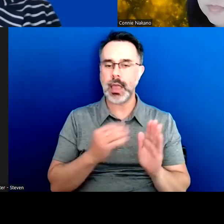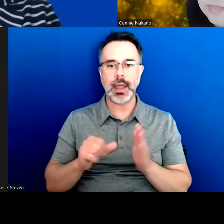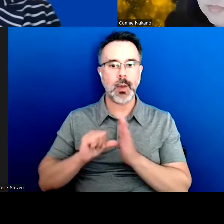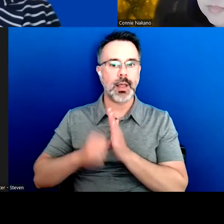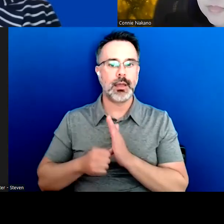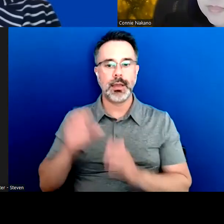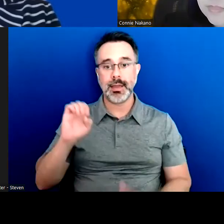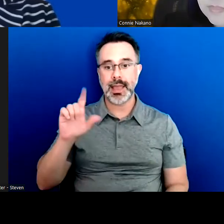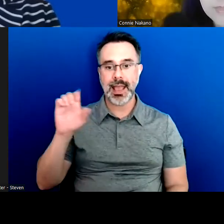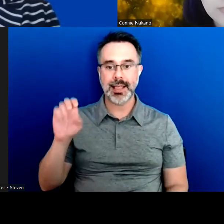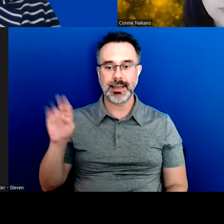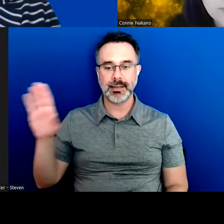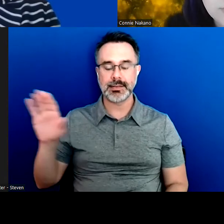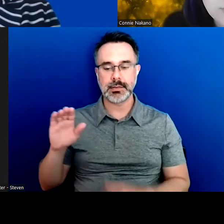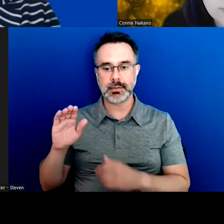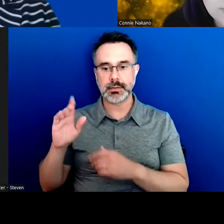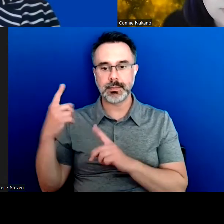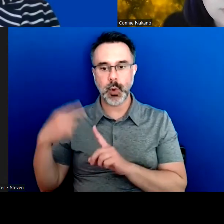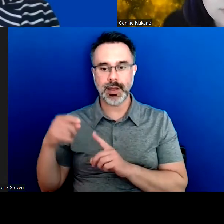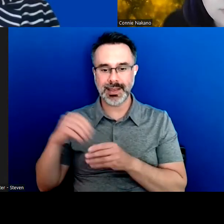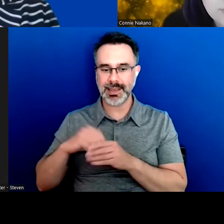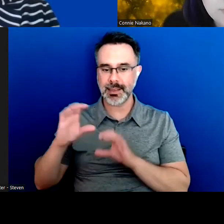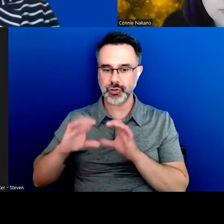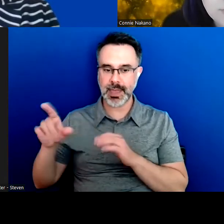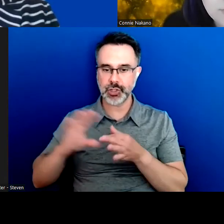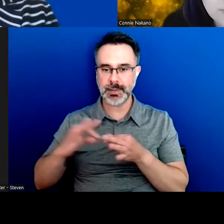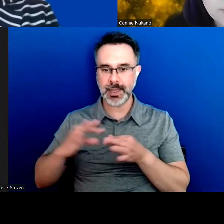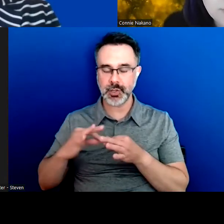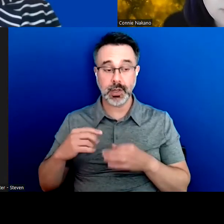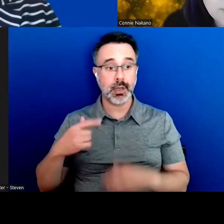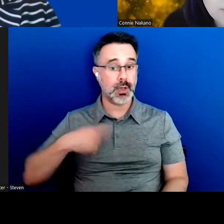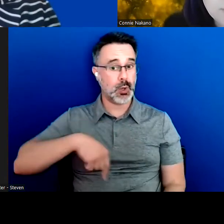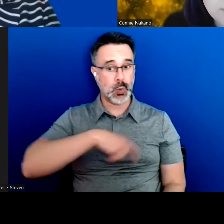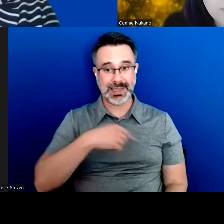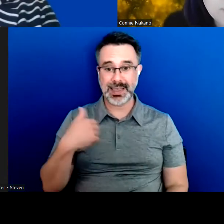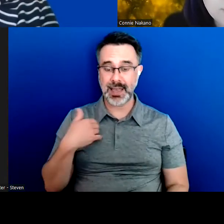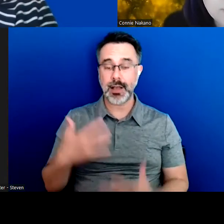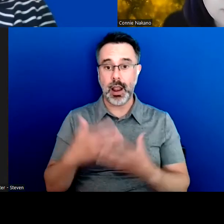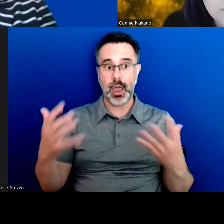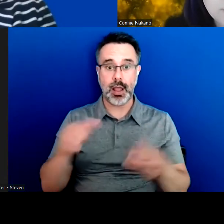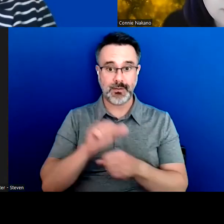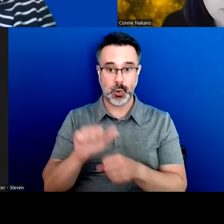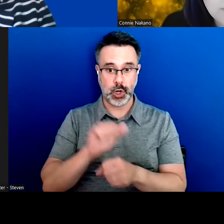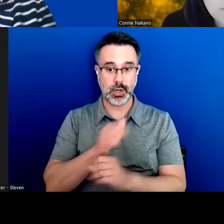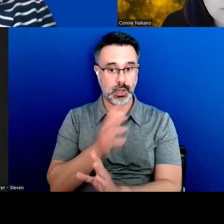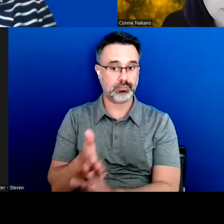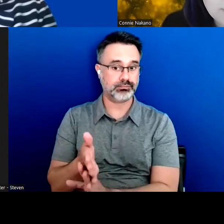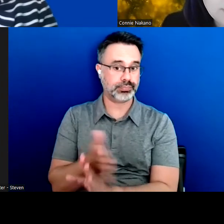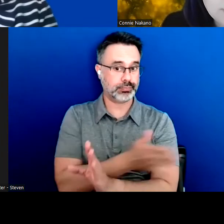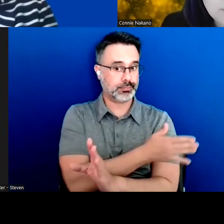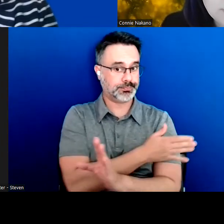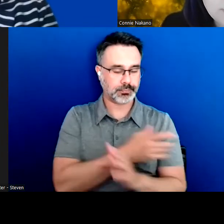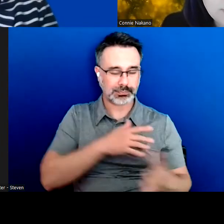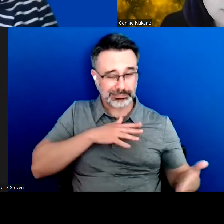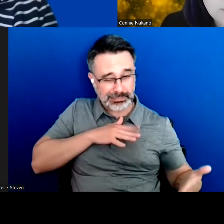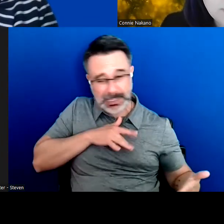point in the chat that she mentioned. We have a lot of work that's been done where we've studied the